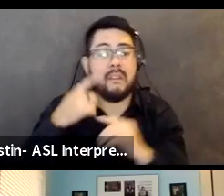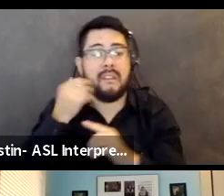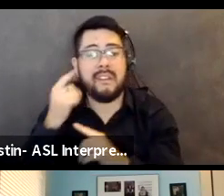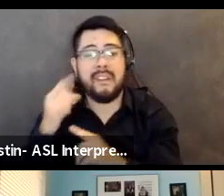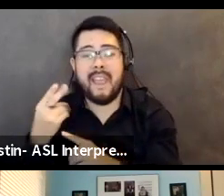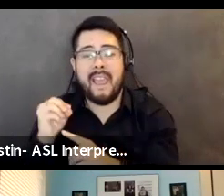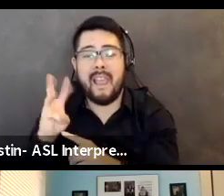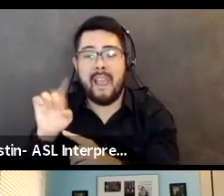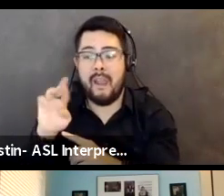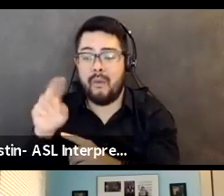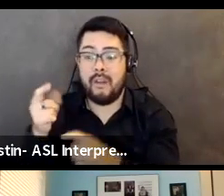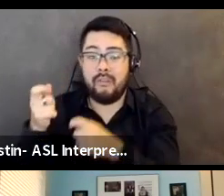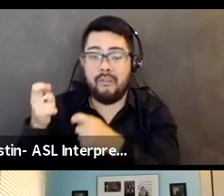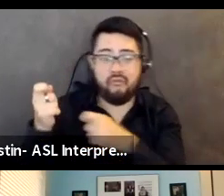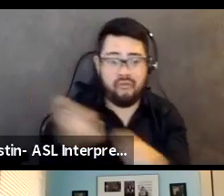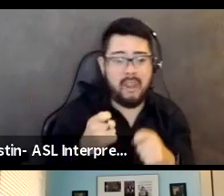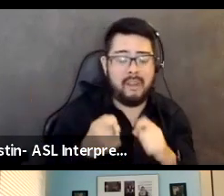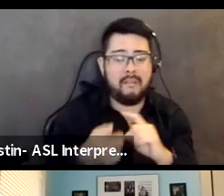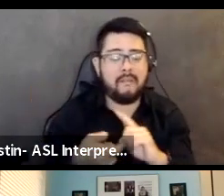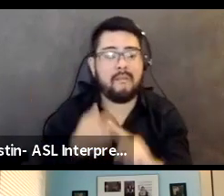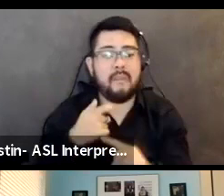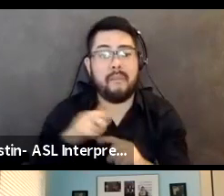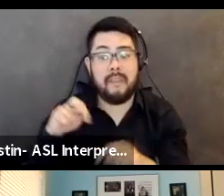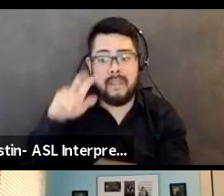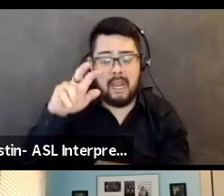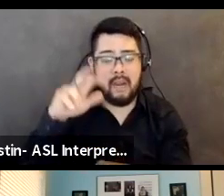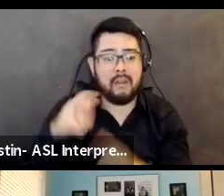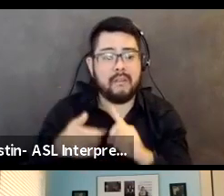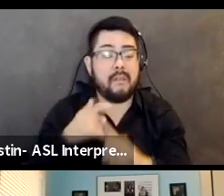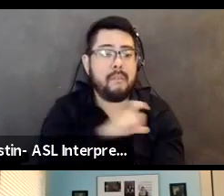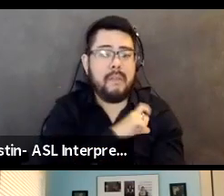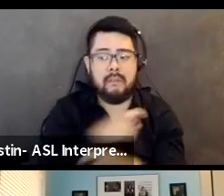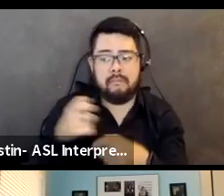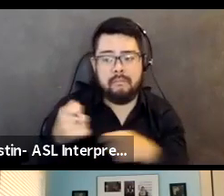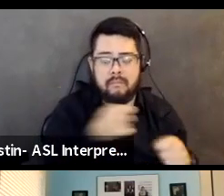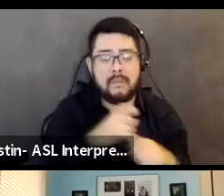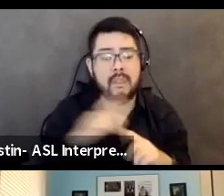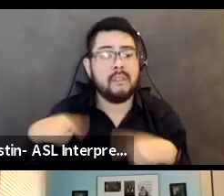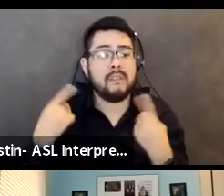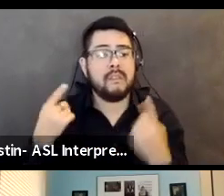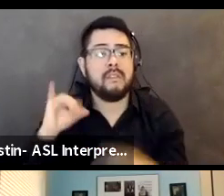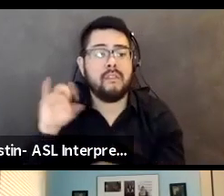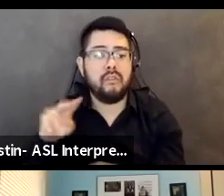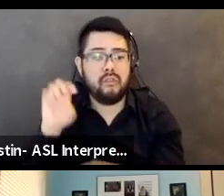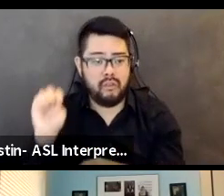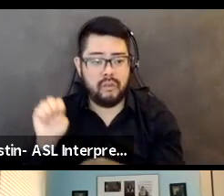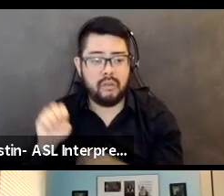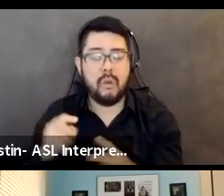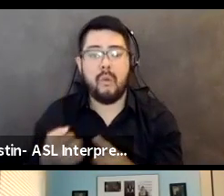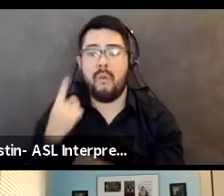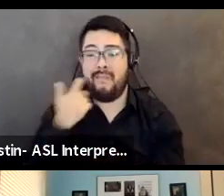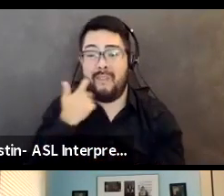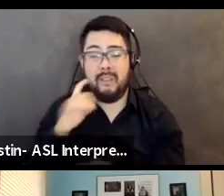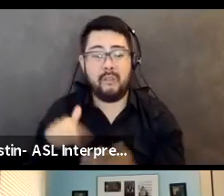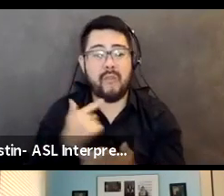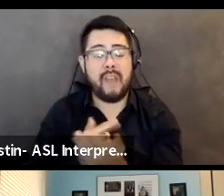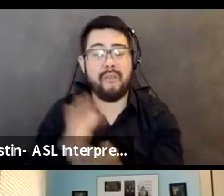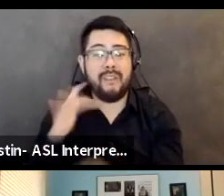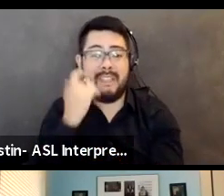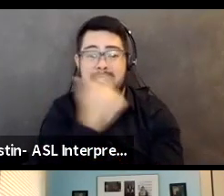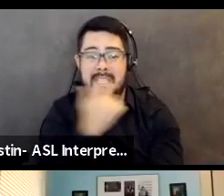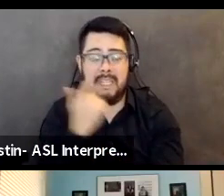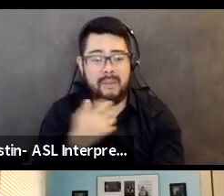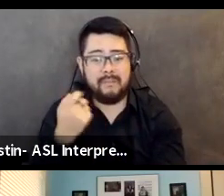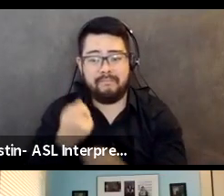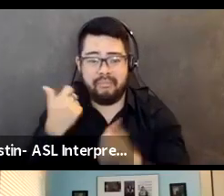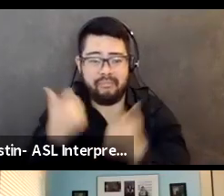police in front of her father was not enough since june the chicago police have punched out the teeth of one of our recent graduates that was